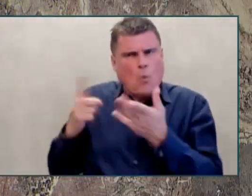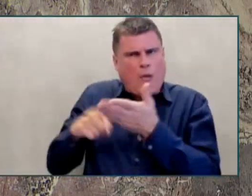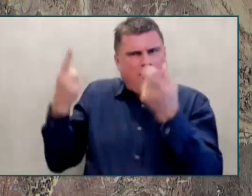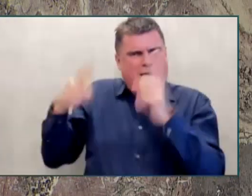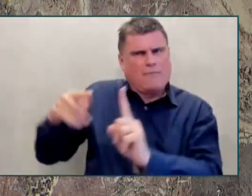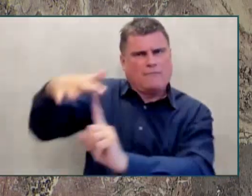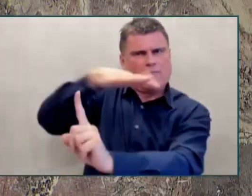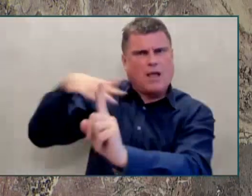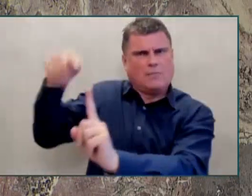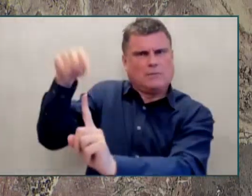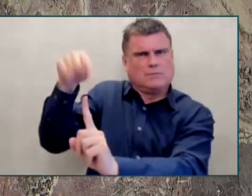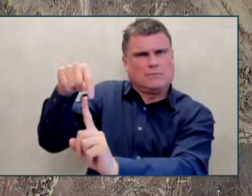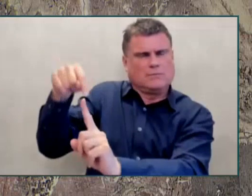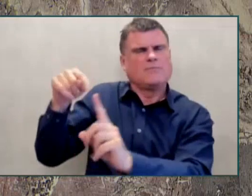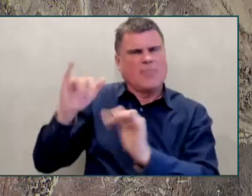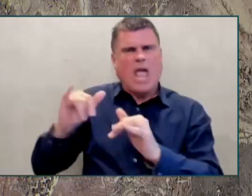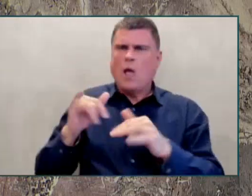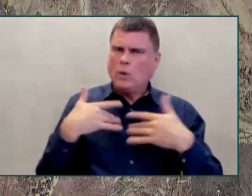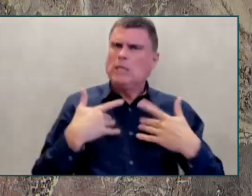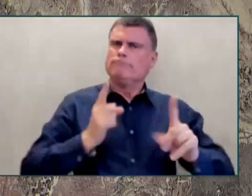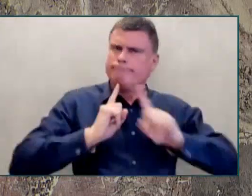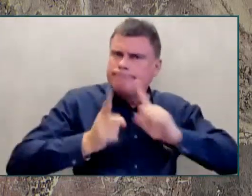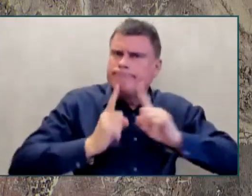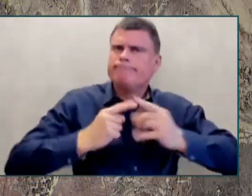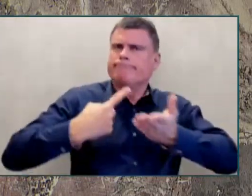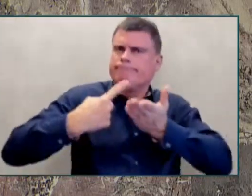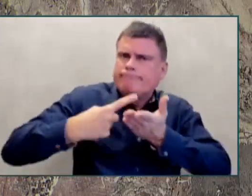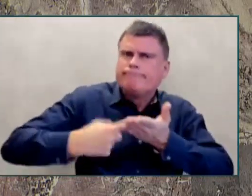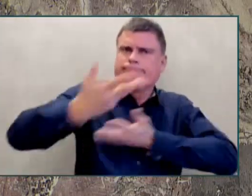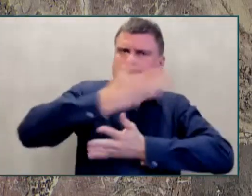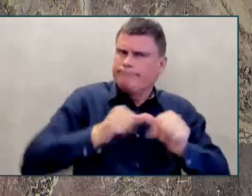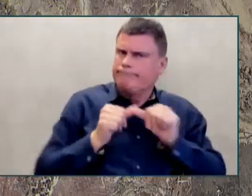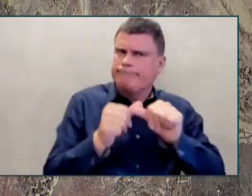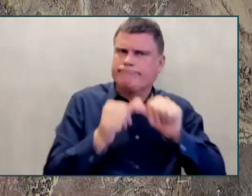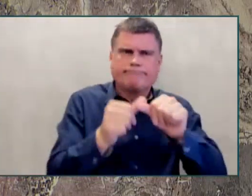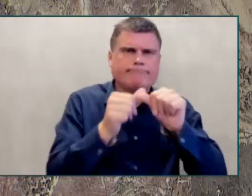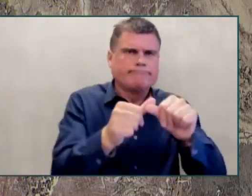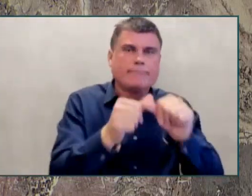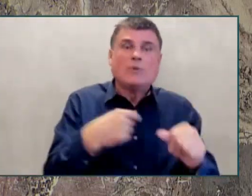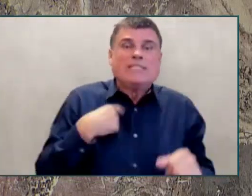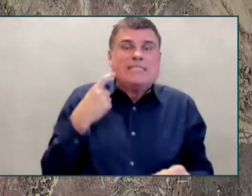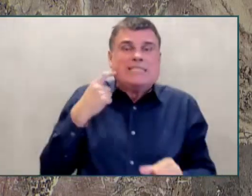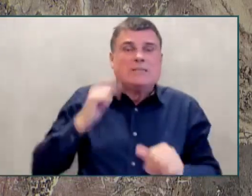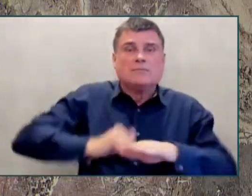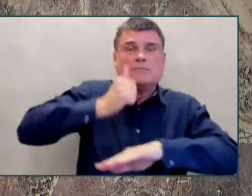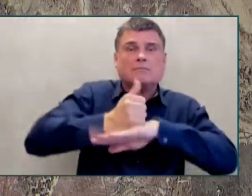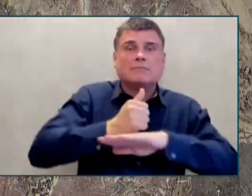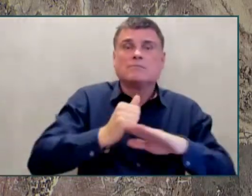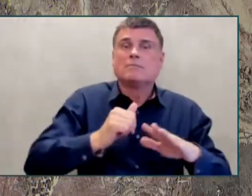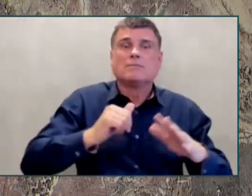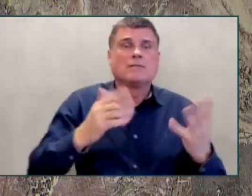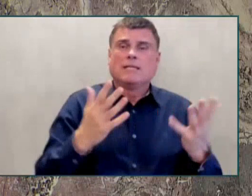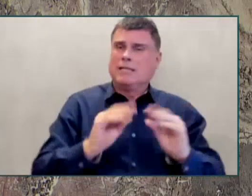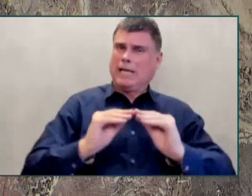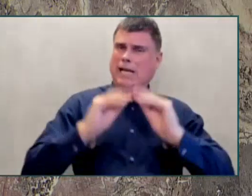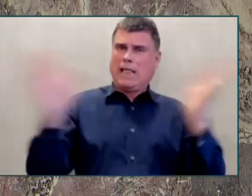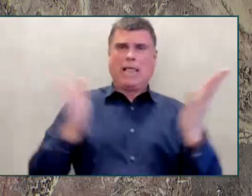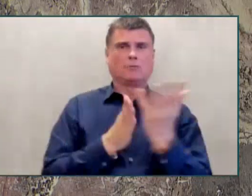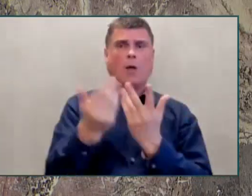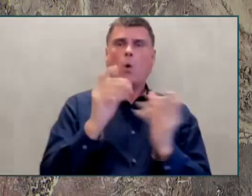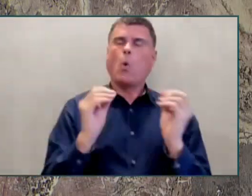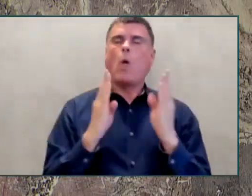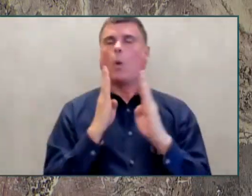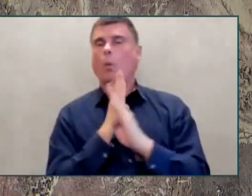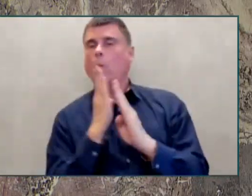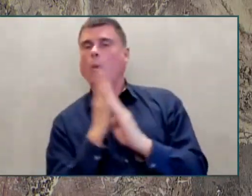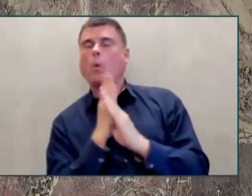continue. We have recently set up an extremely transparent website to inform anyone who is interested on either